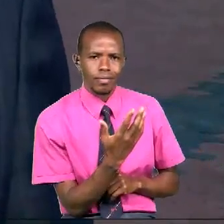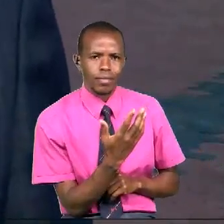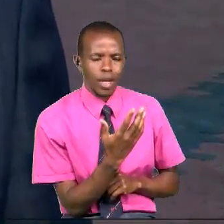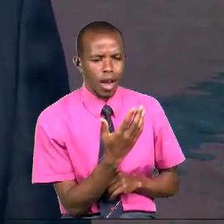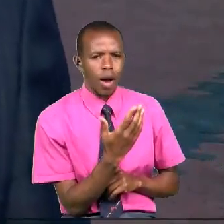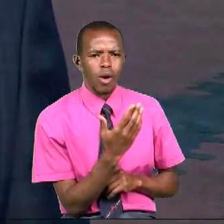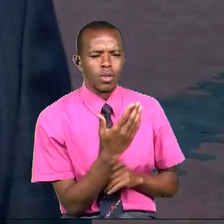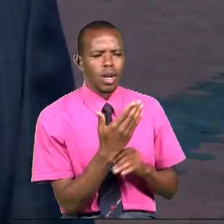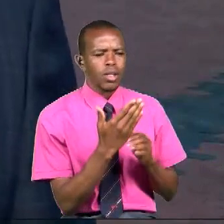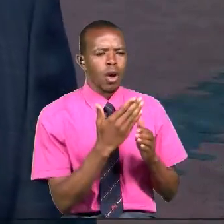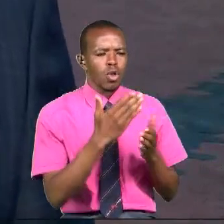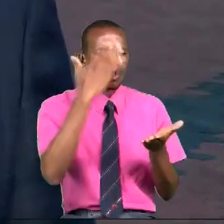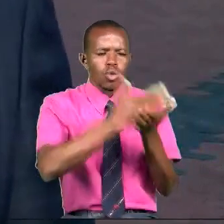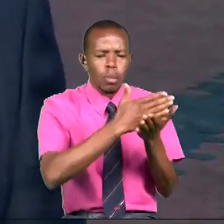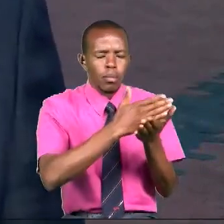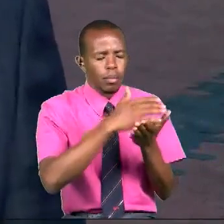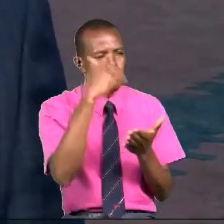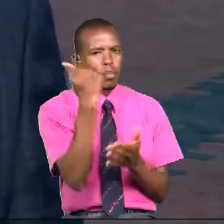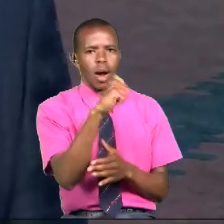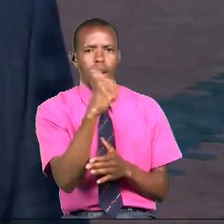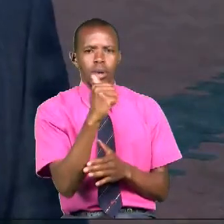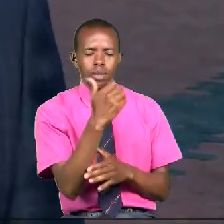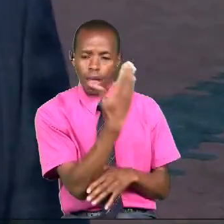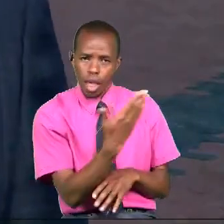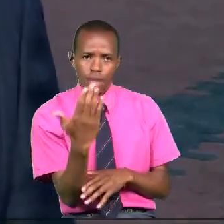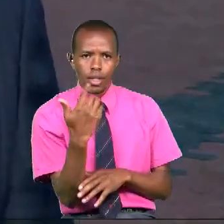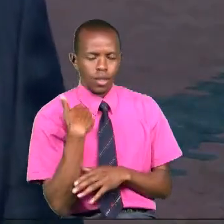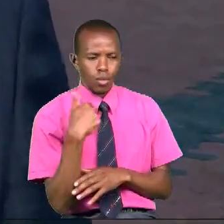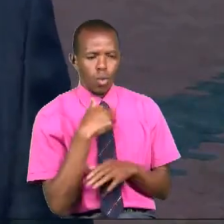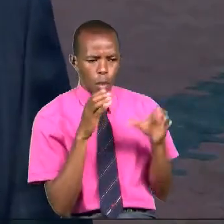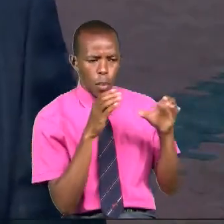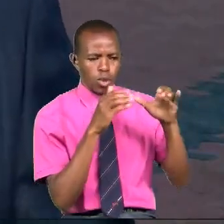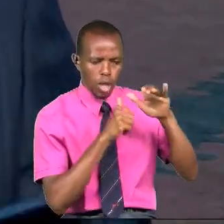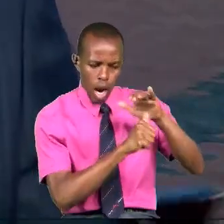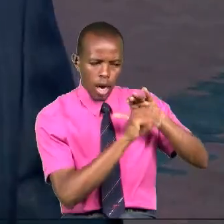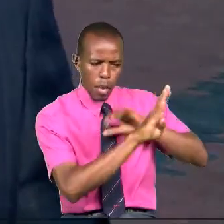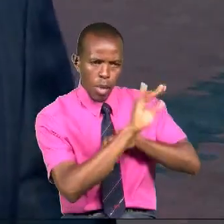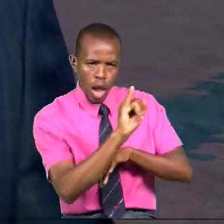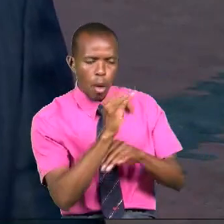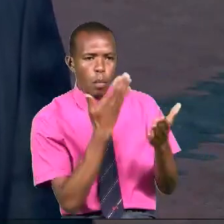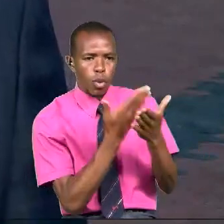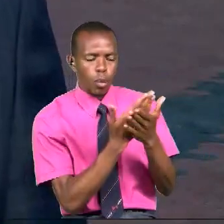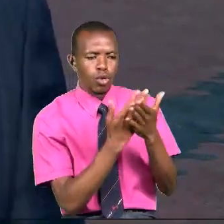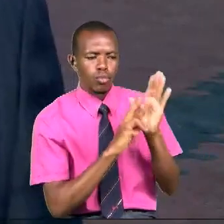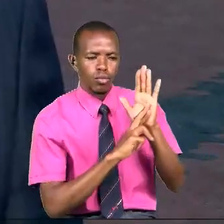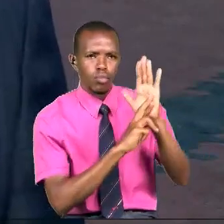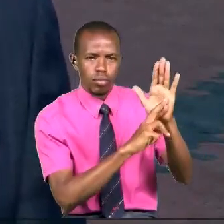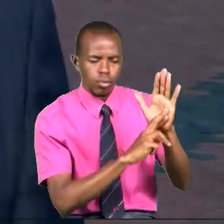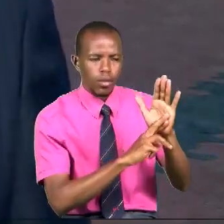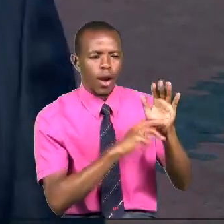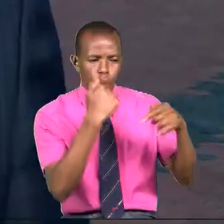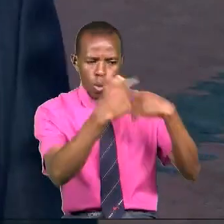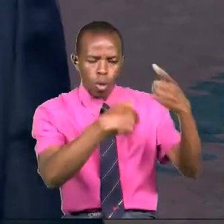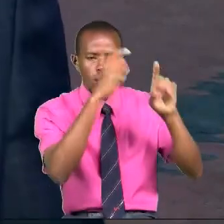yet. He talked very clearly and said, I think the things that we pushed under BBI, the things about proportional representation, he said that this must